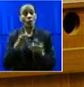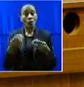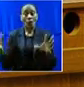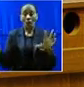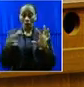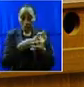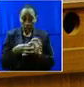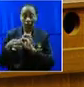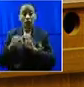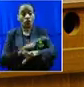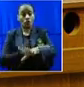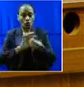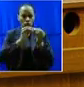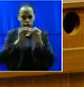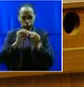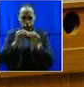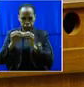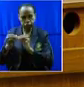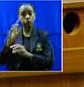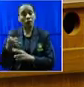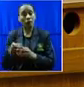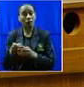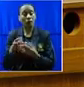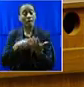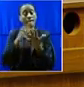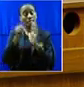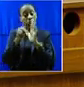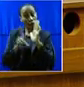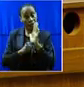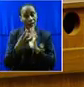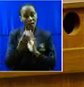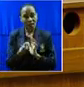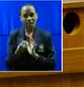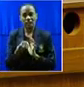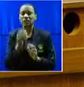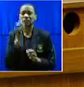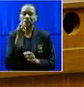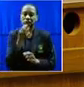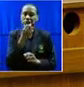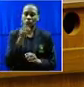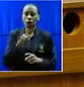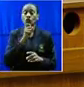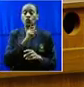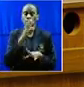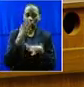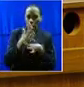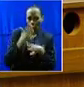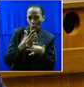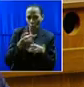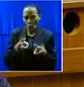Municipal Road Rehabilitation and Maintenance Program using local labor-intensive